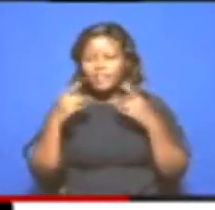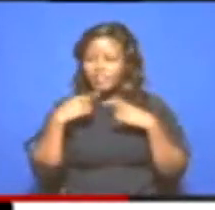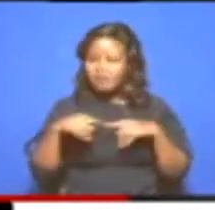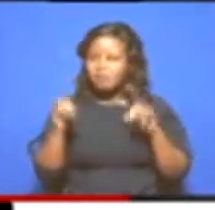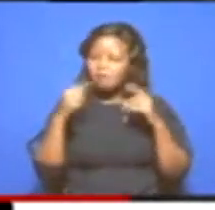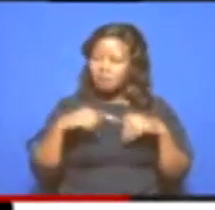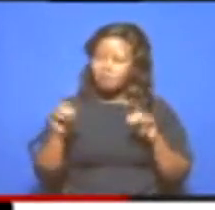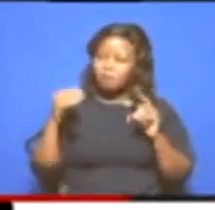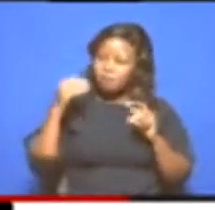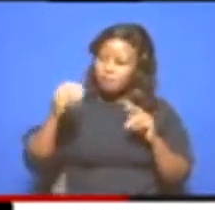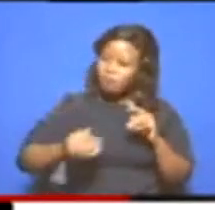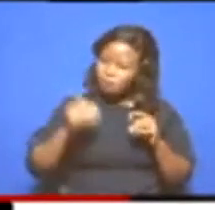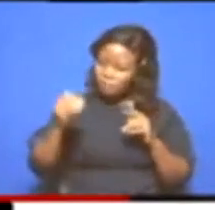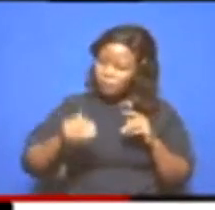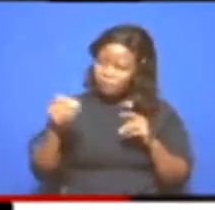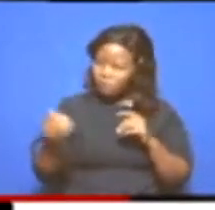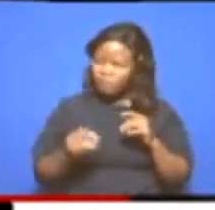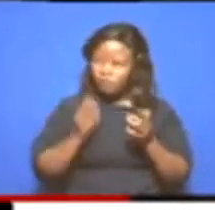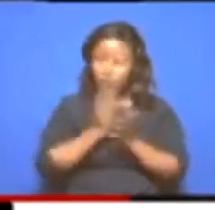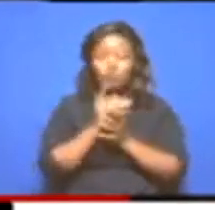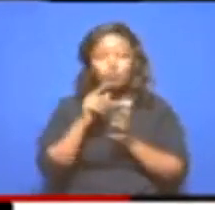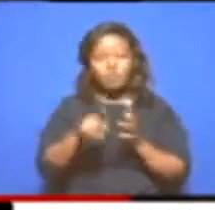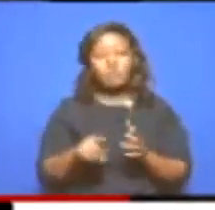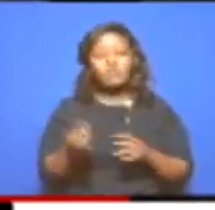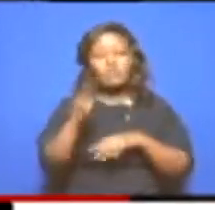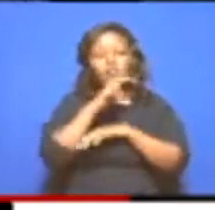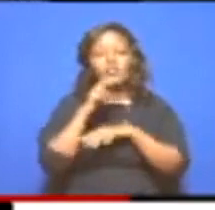And yes, it's a national problem.